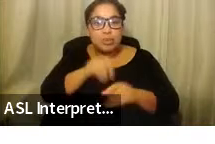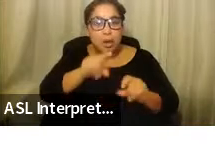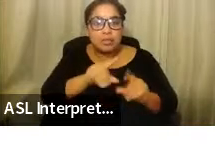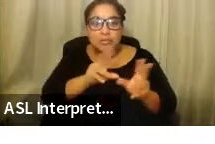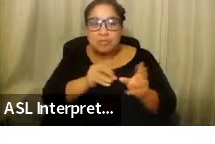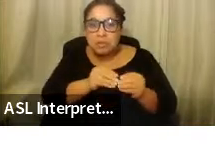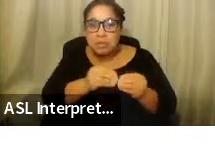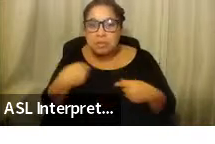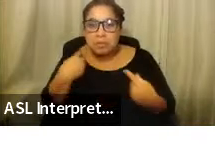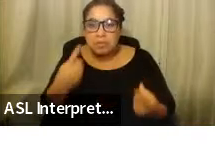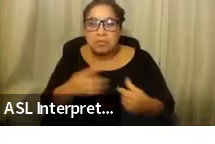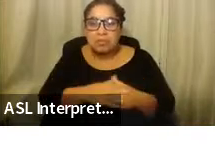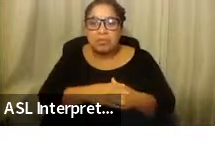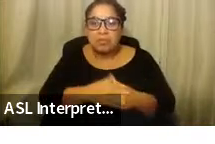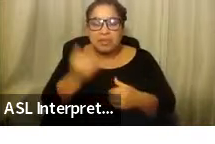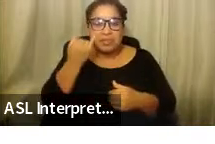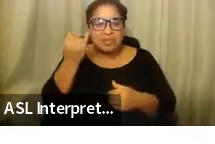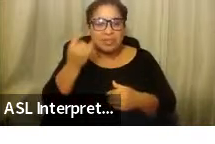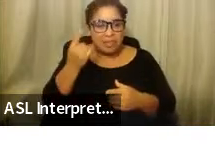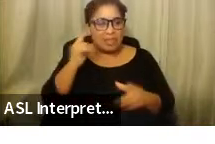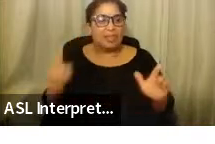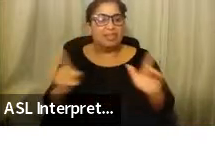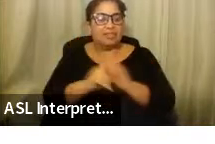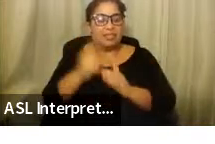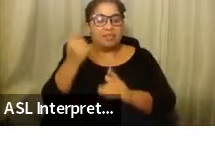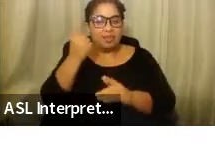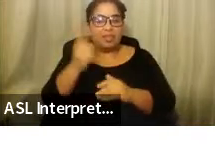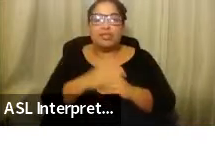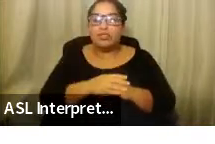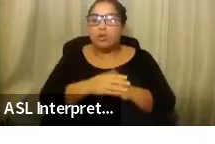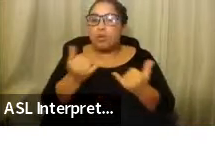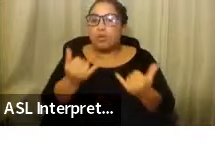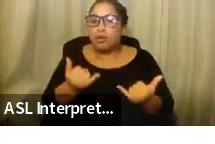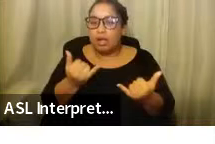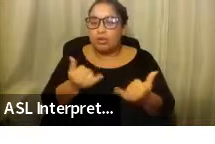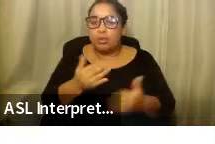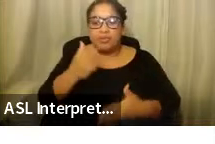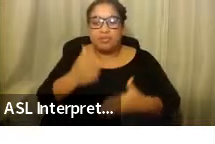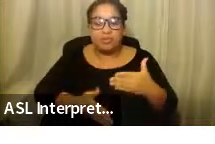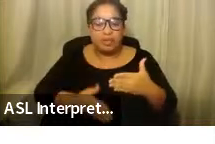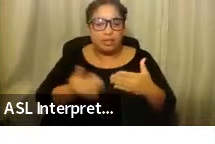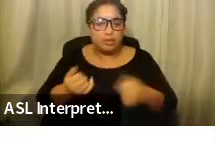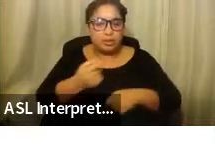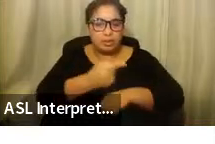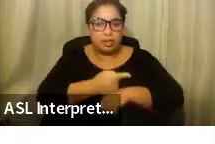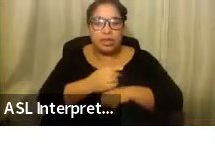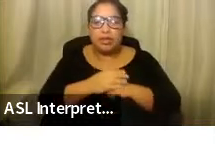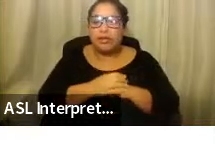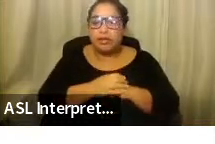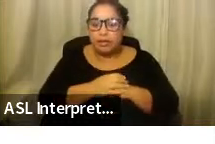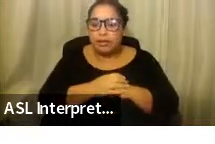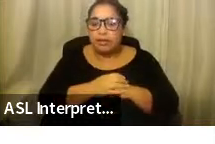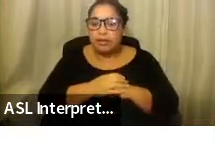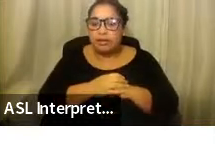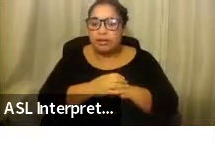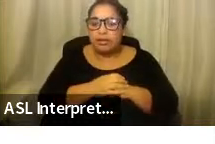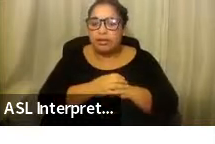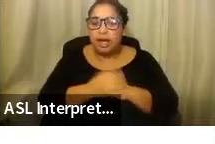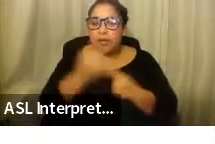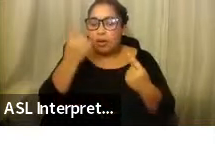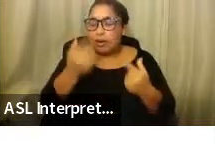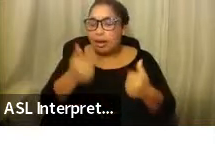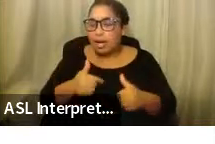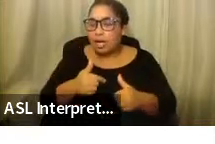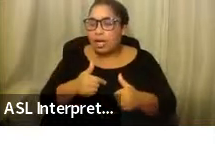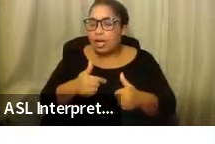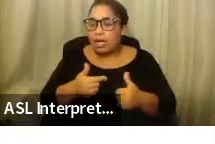they, you know, think of something. But as we wind up, I'm wondering if there are some closing